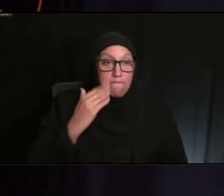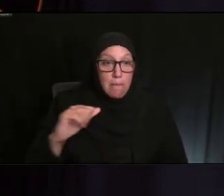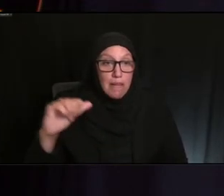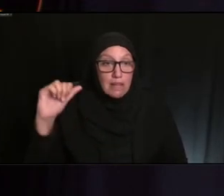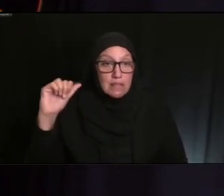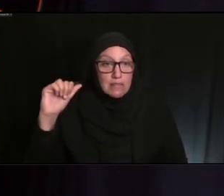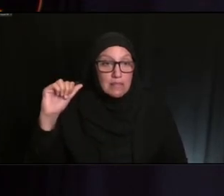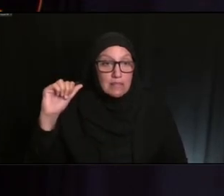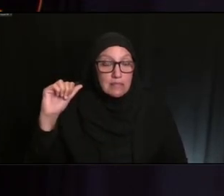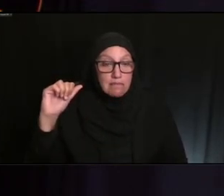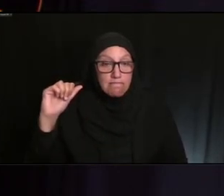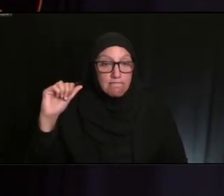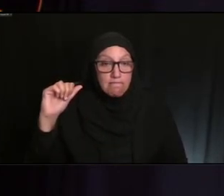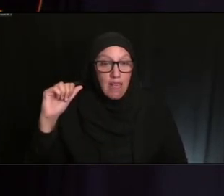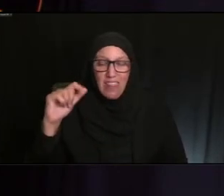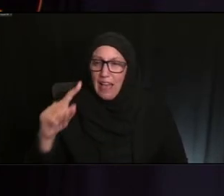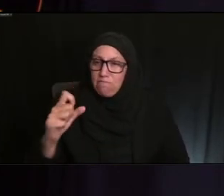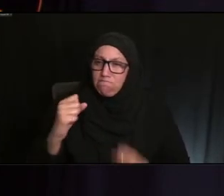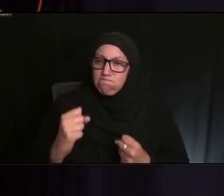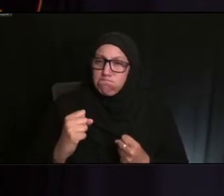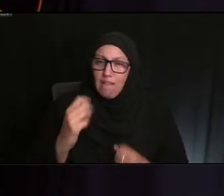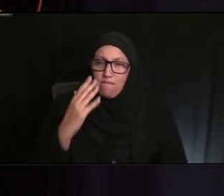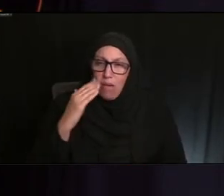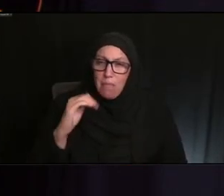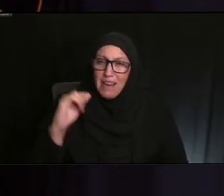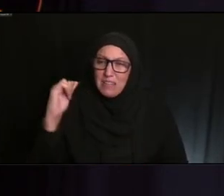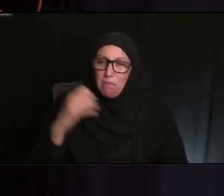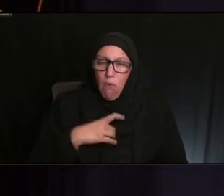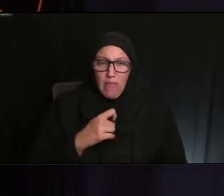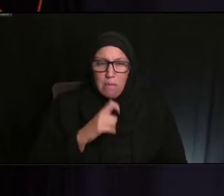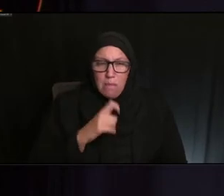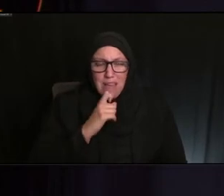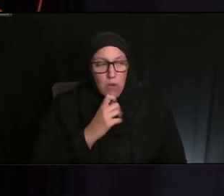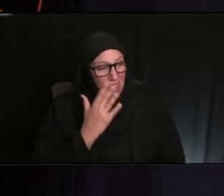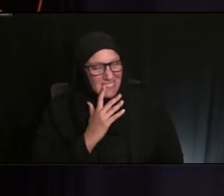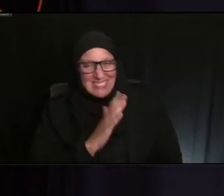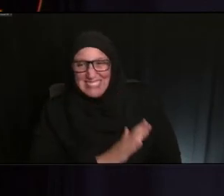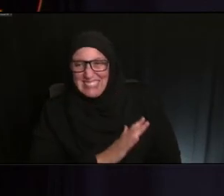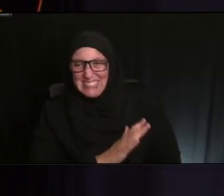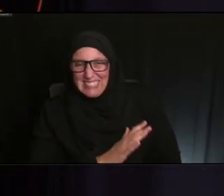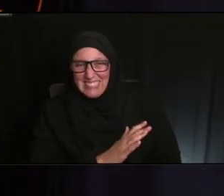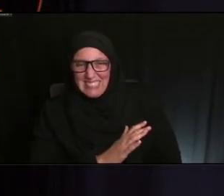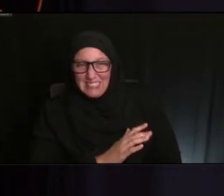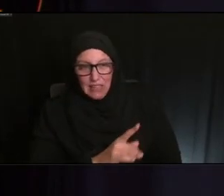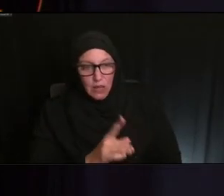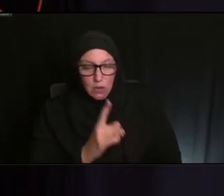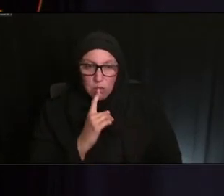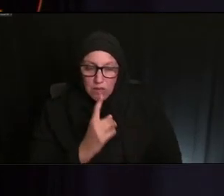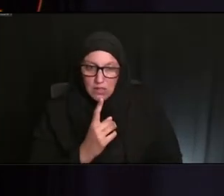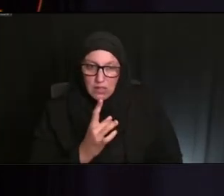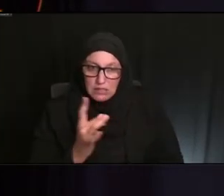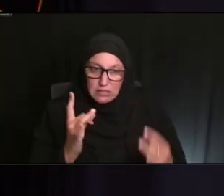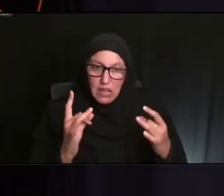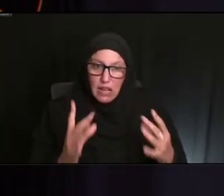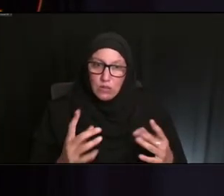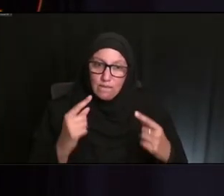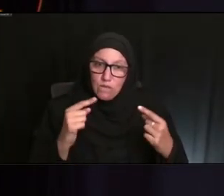for feminism than actual women. Women look and say, listen, you know, settle down. They'll fight the cause and